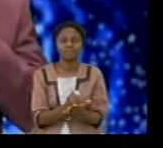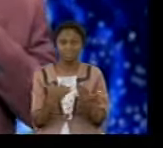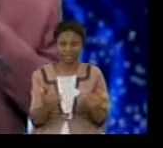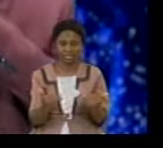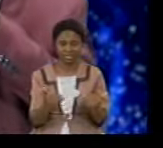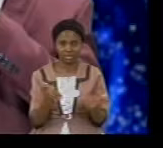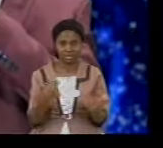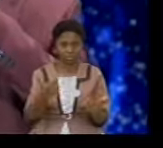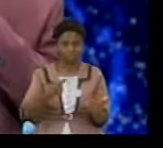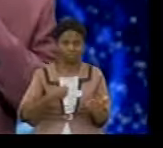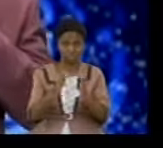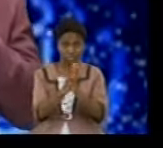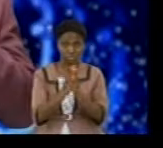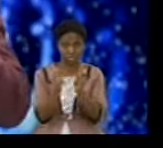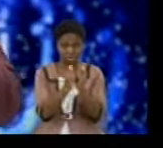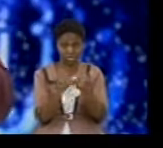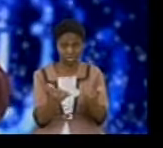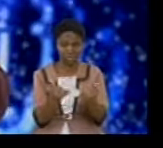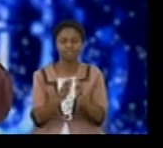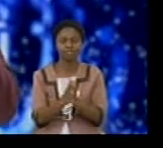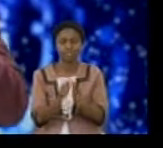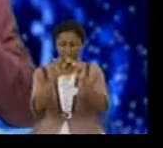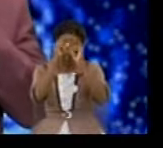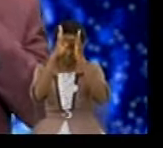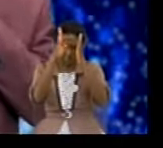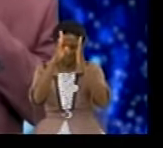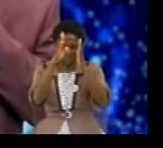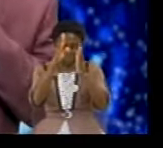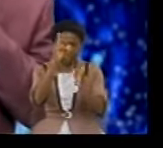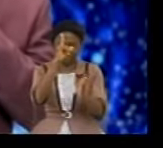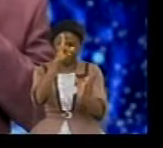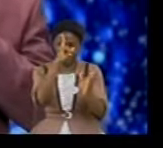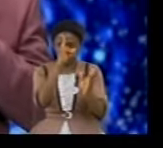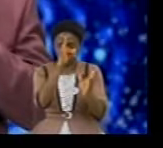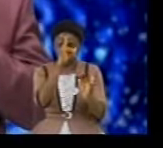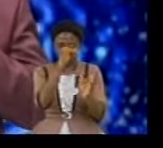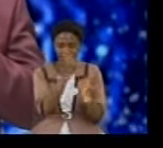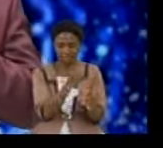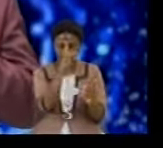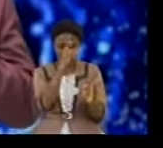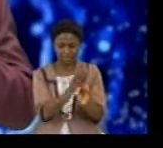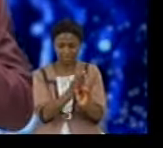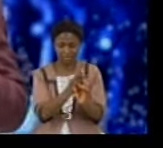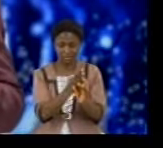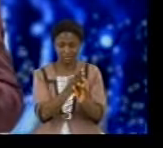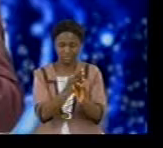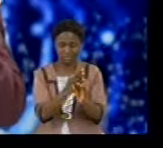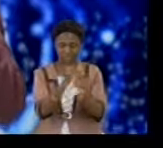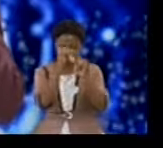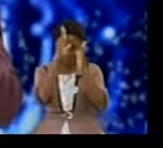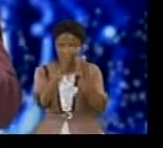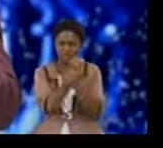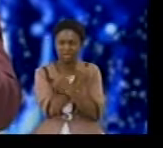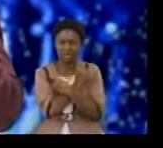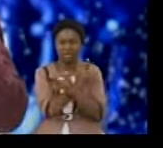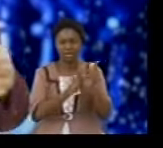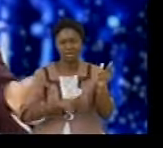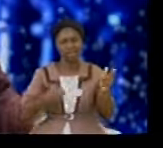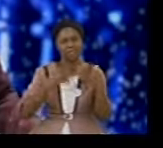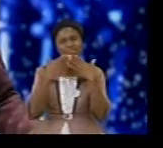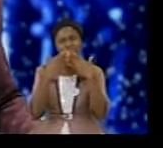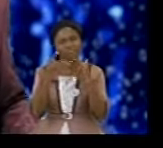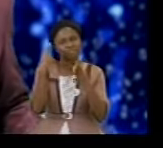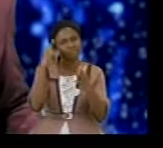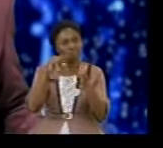Now let's pray together. Faithful Father, loving Lord, We thank you very much and we praise your name for these people that have